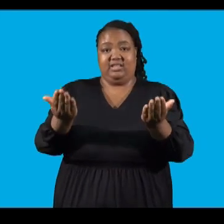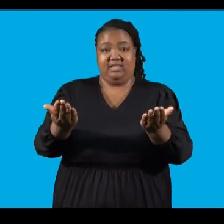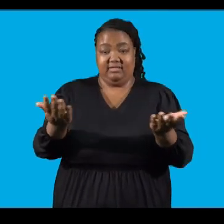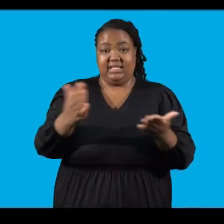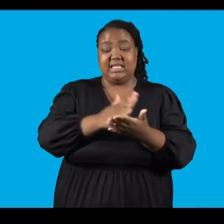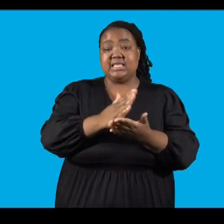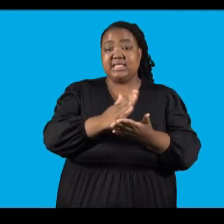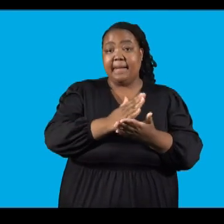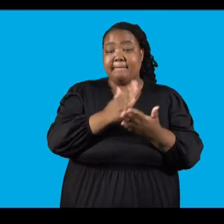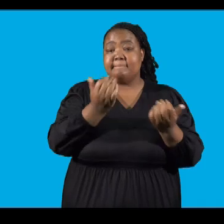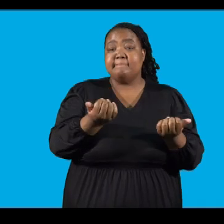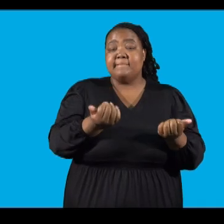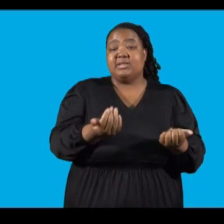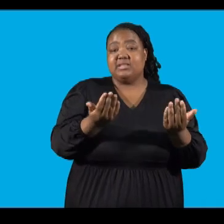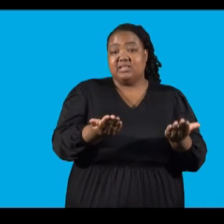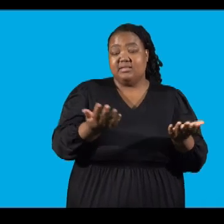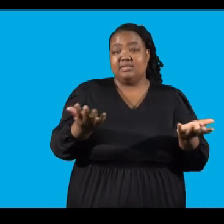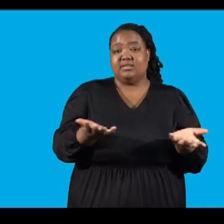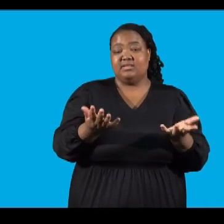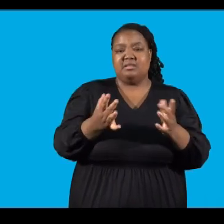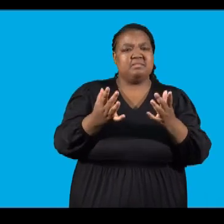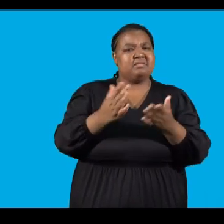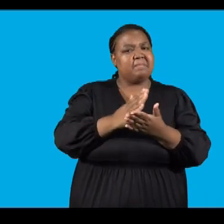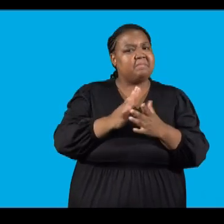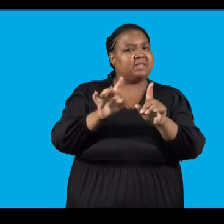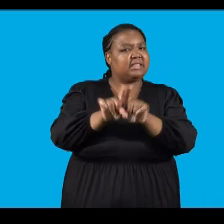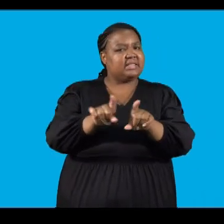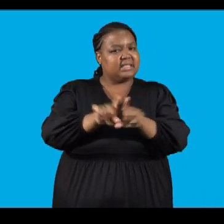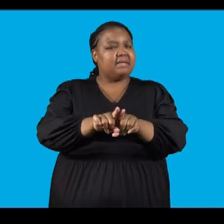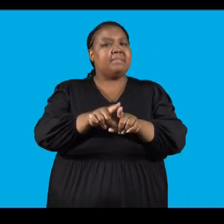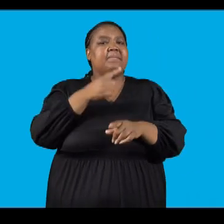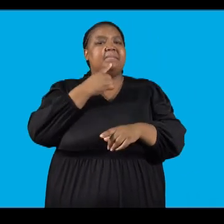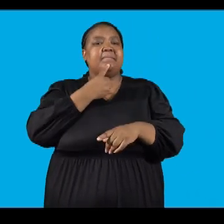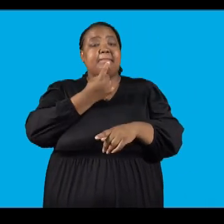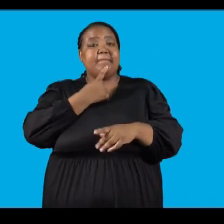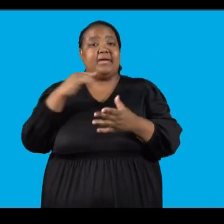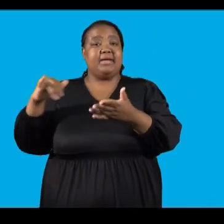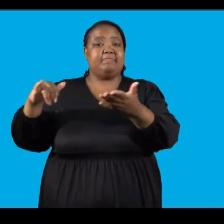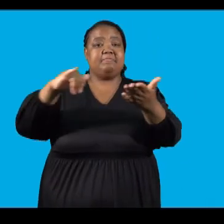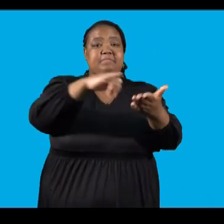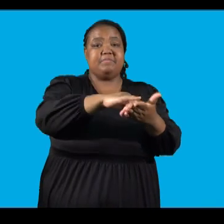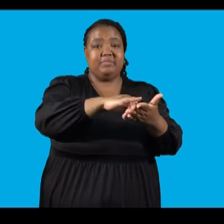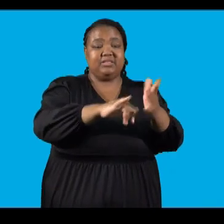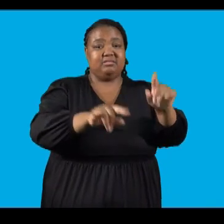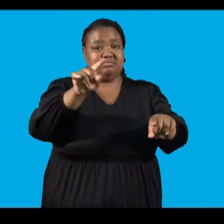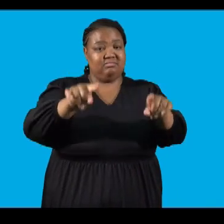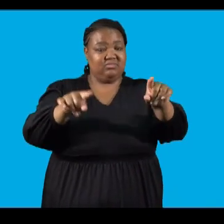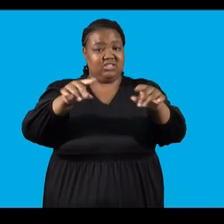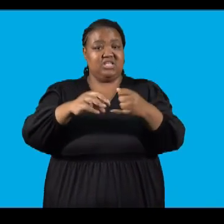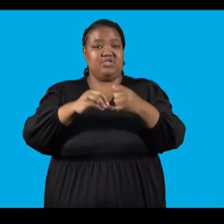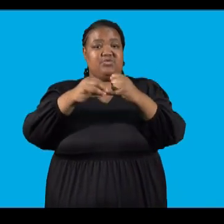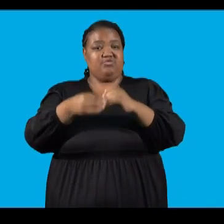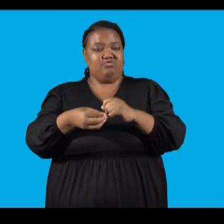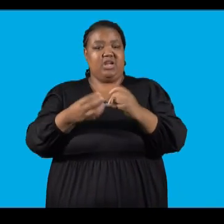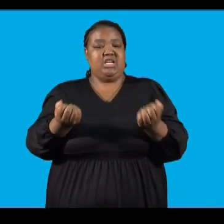services. So some of the services might be the same, but at some point, these airlines, they